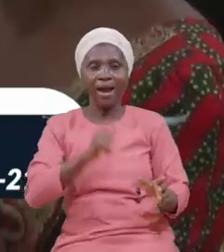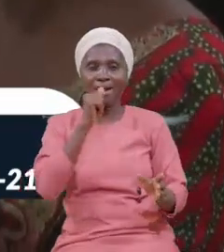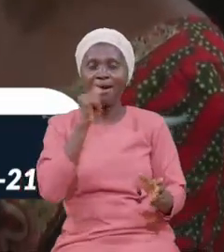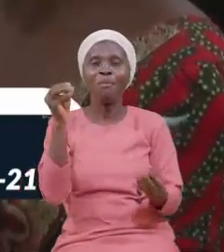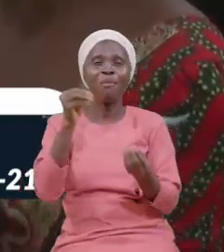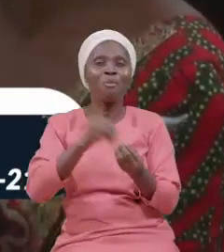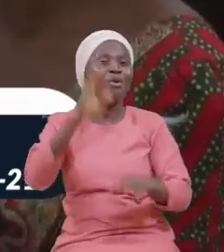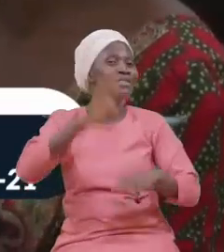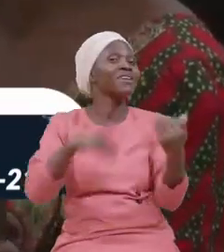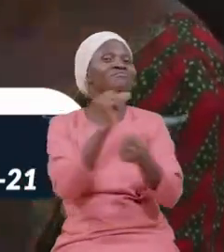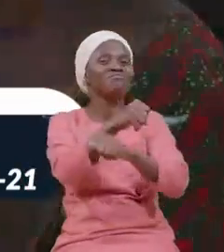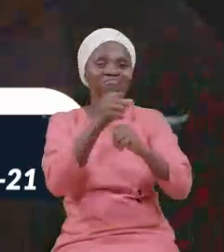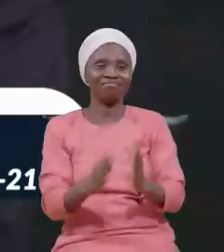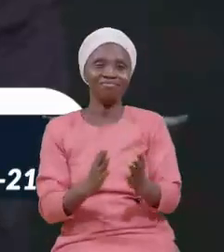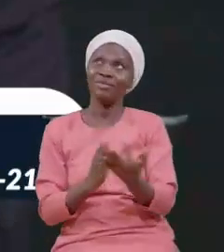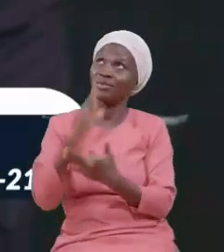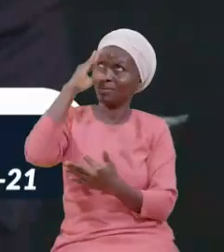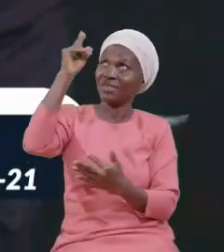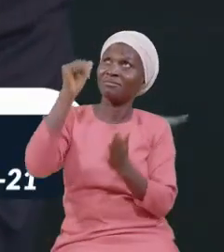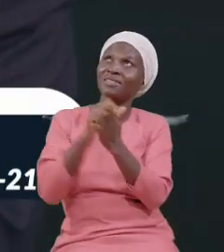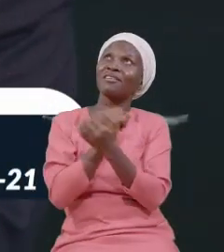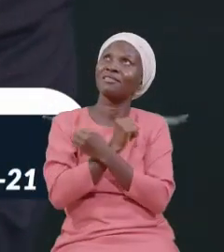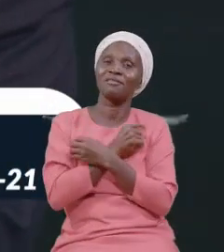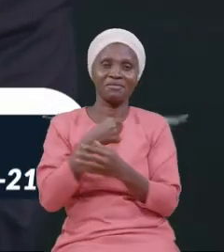through him that loved me.